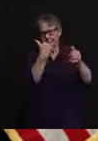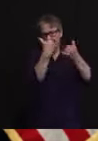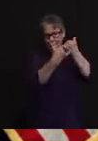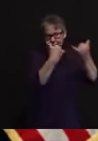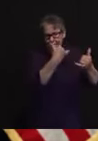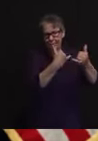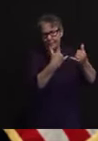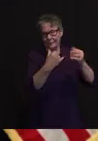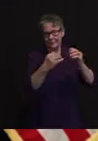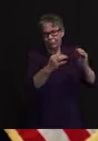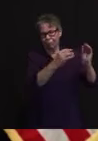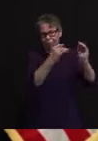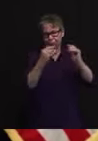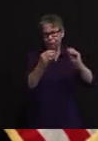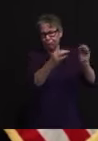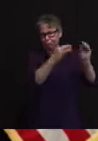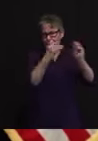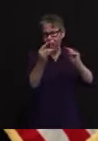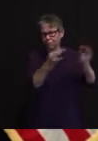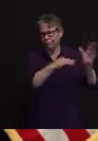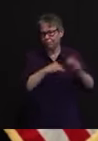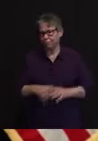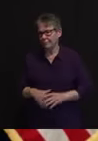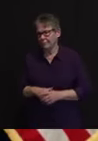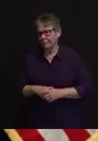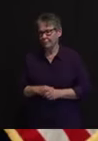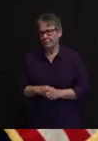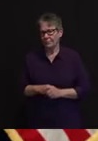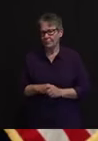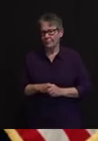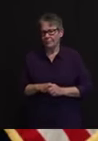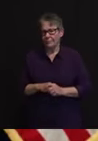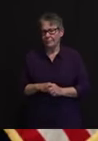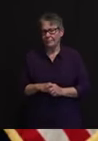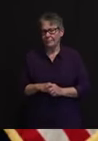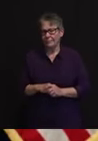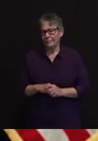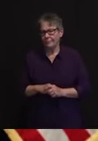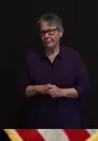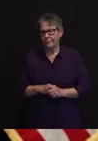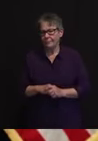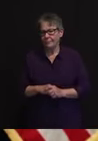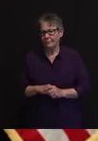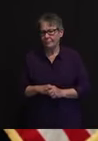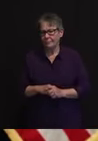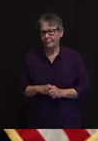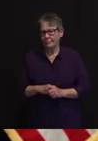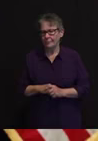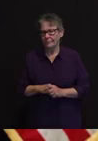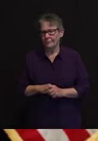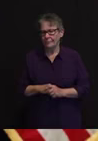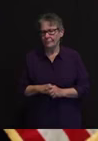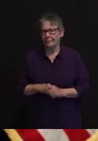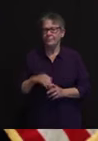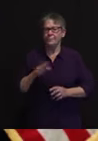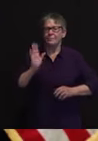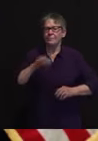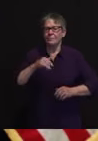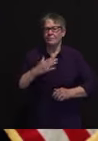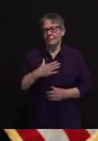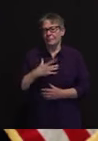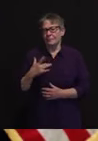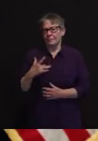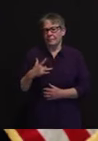this, we're going to have to be convinced, I believe, that we will have the healthcare infrastructure